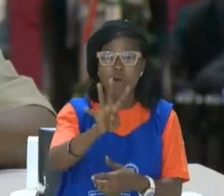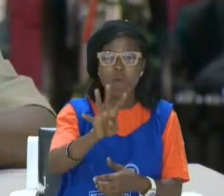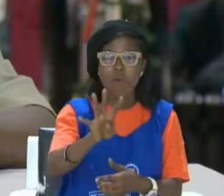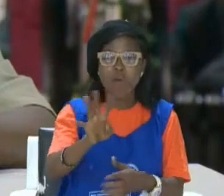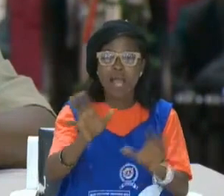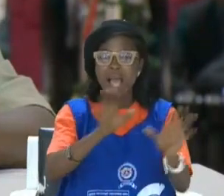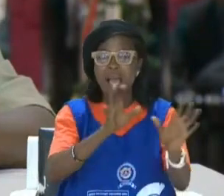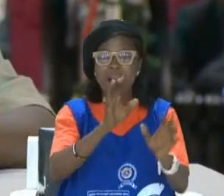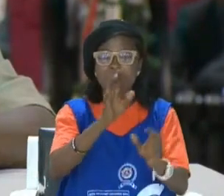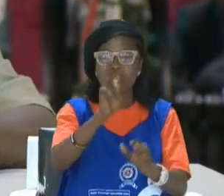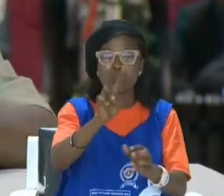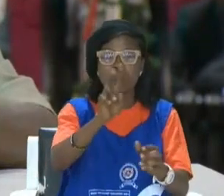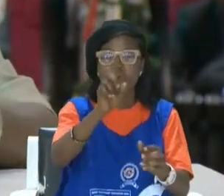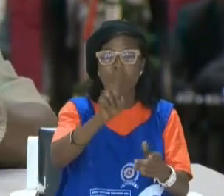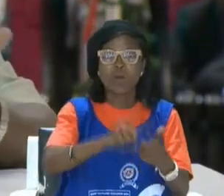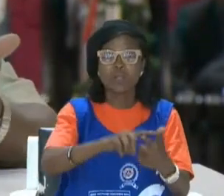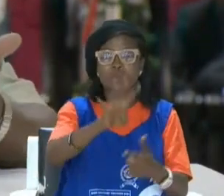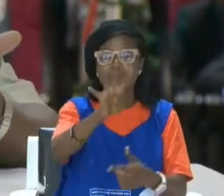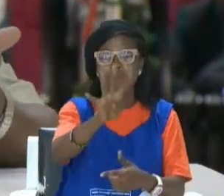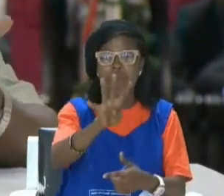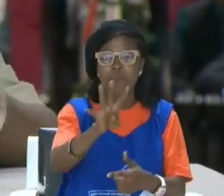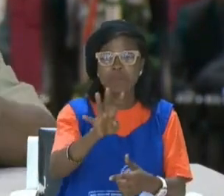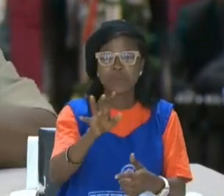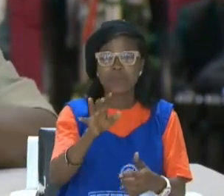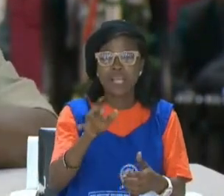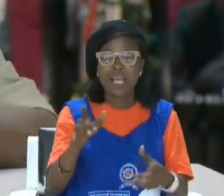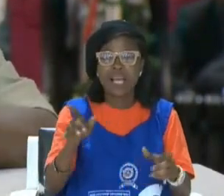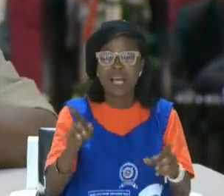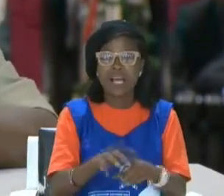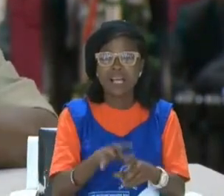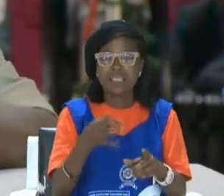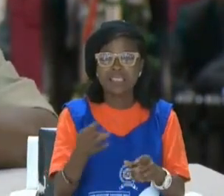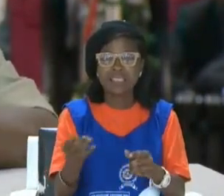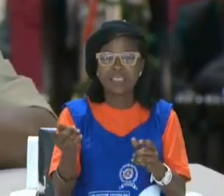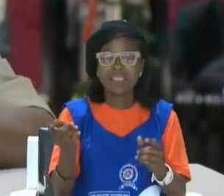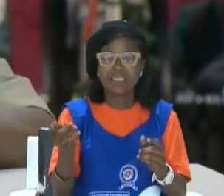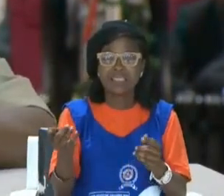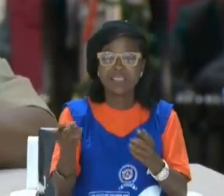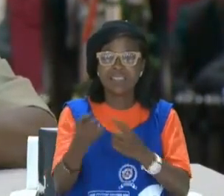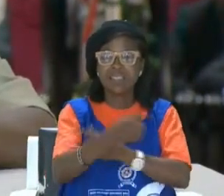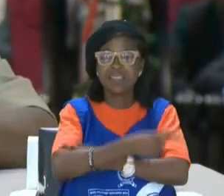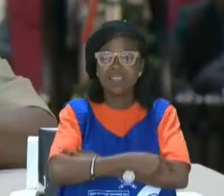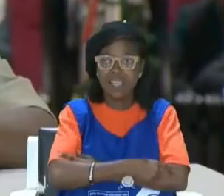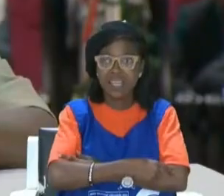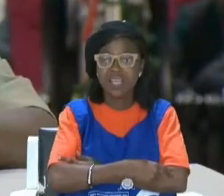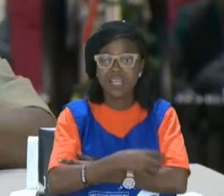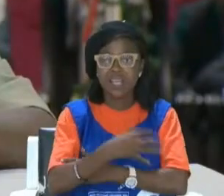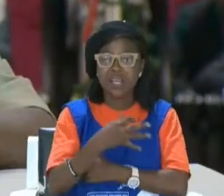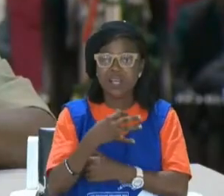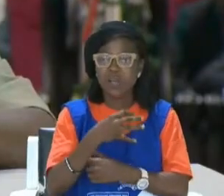Acts 2, 1 to 4. That's on the day of Pentecost. The wind blew,